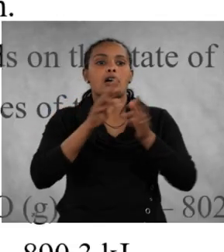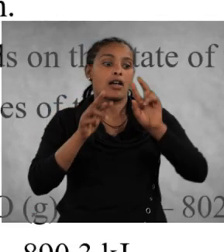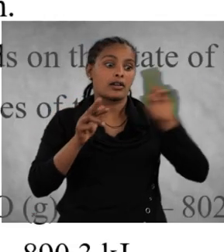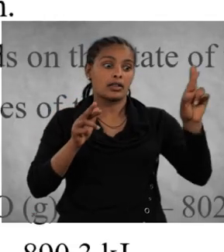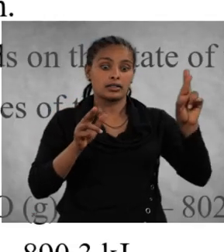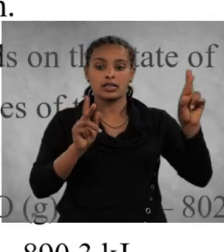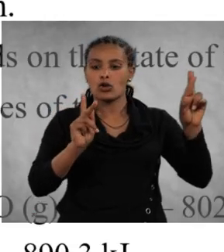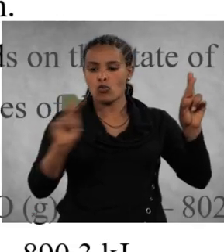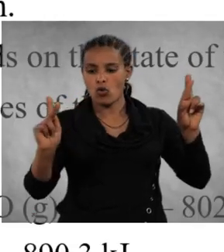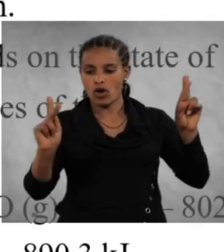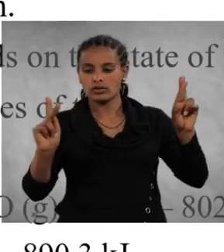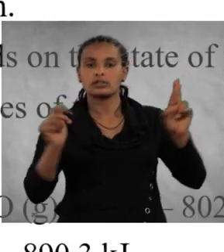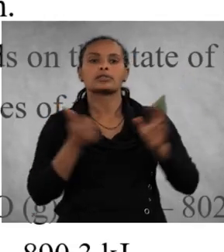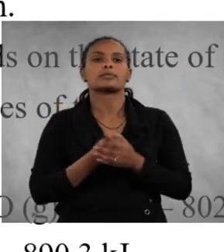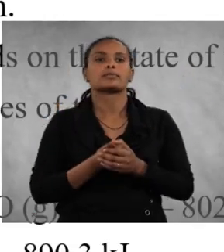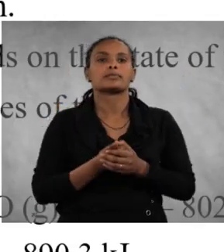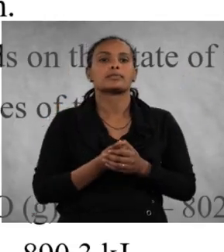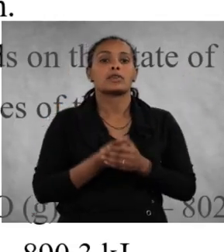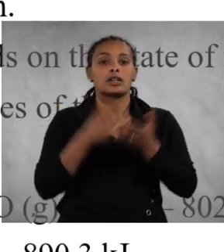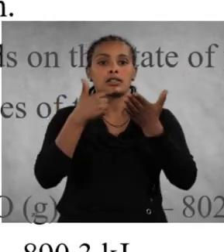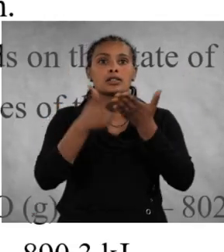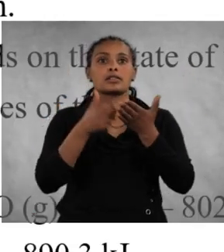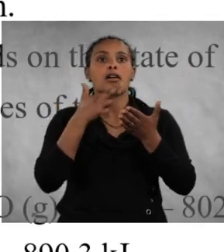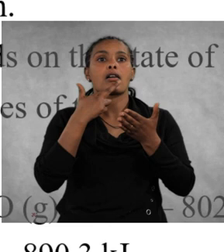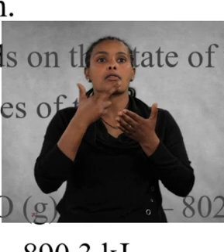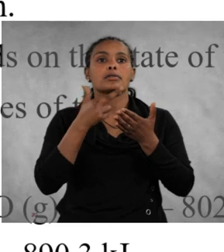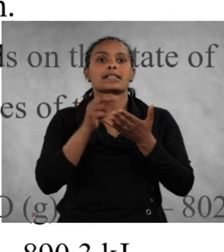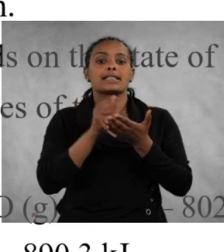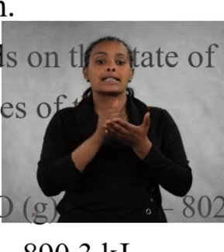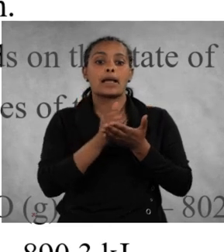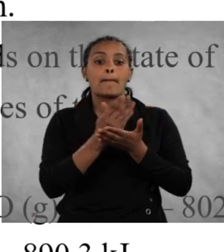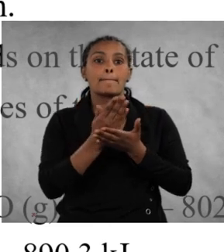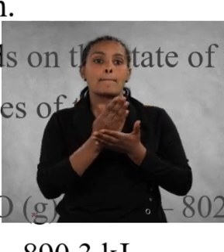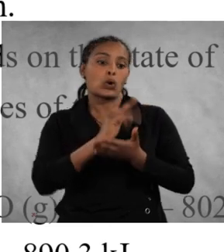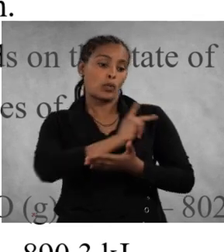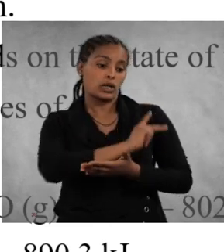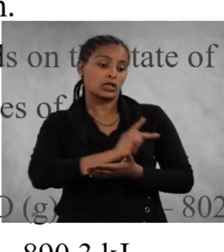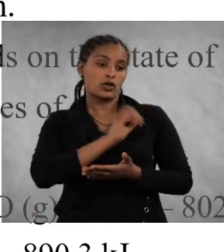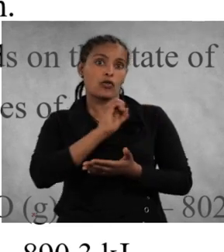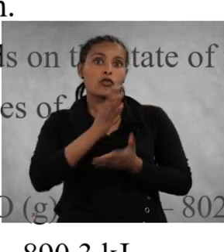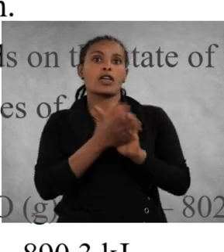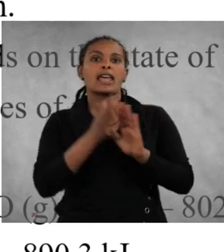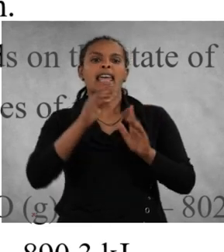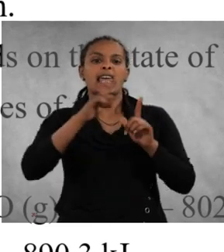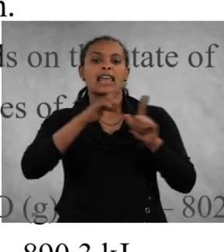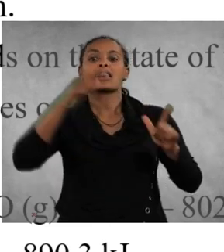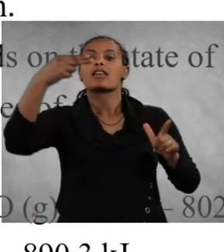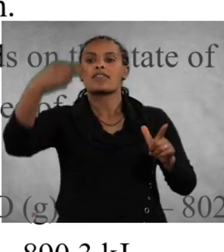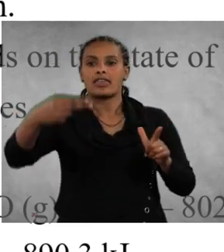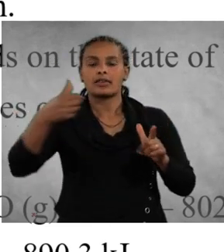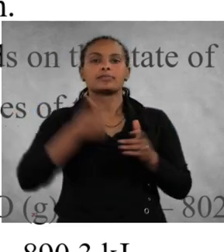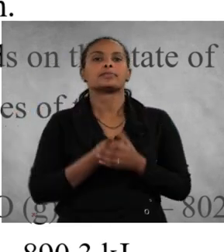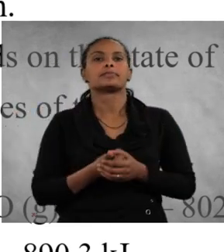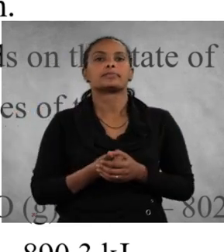and products. These are some properties of enthalpy.